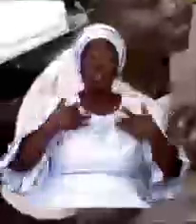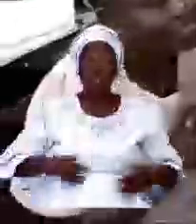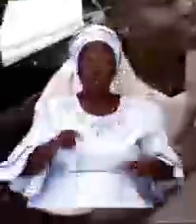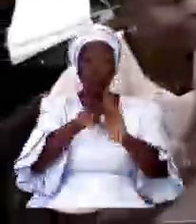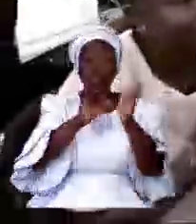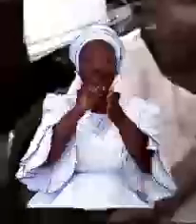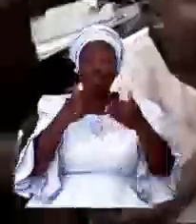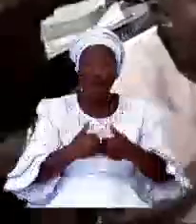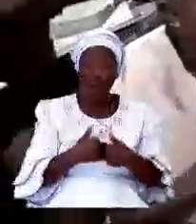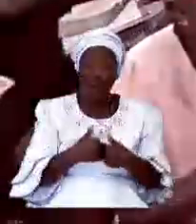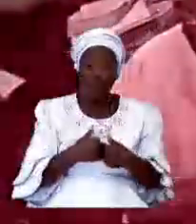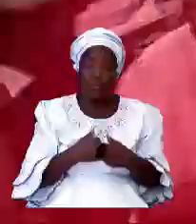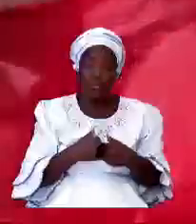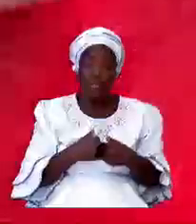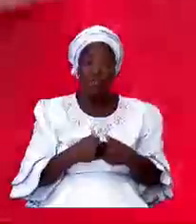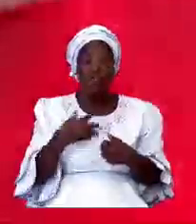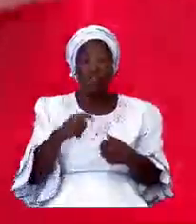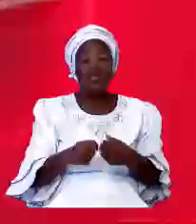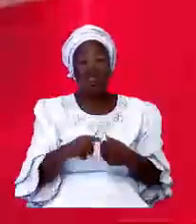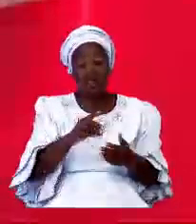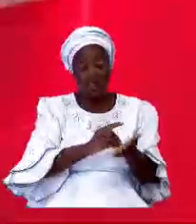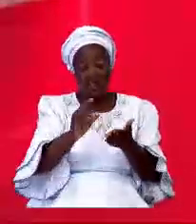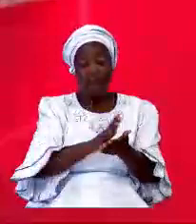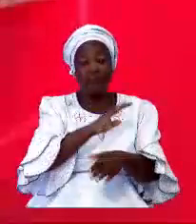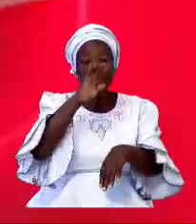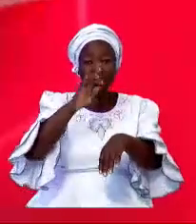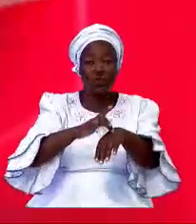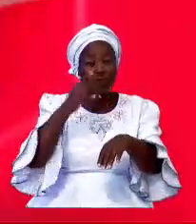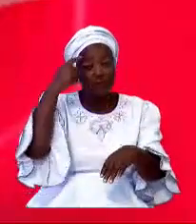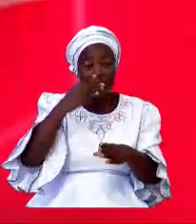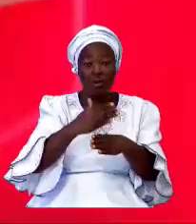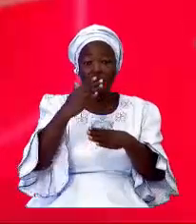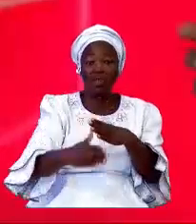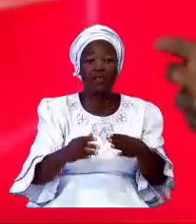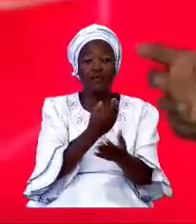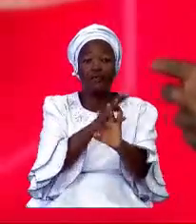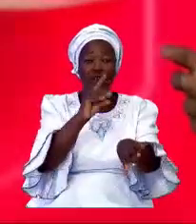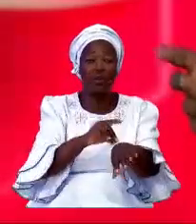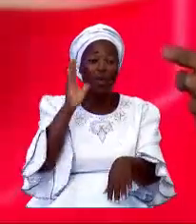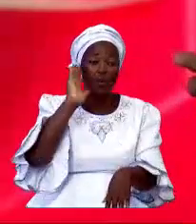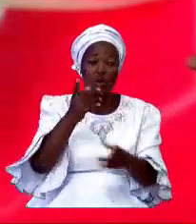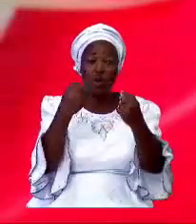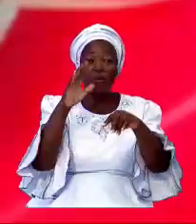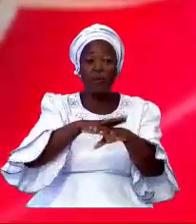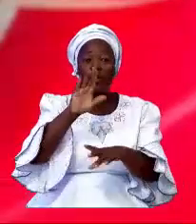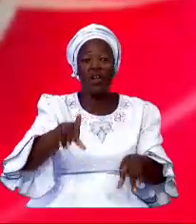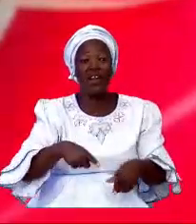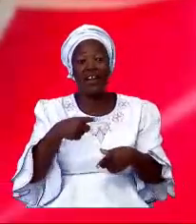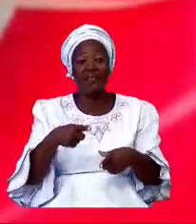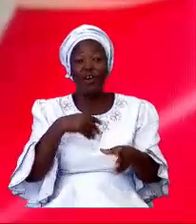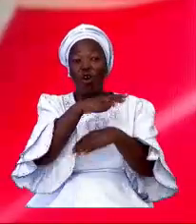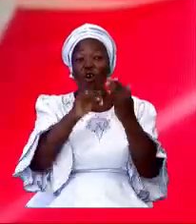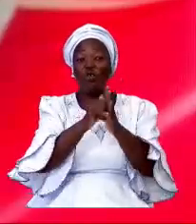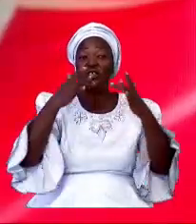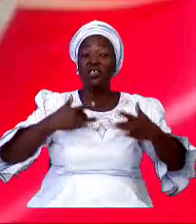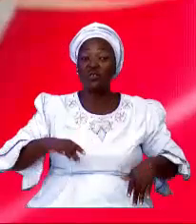this week. That all the discouragement you have got, the divine touch for total